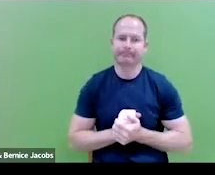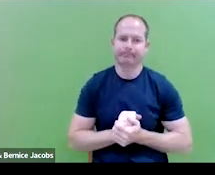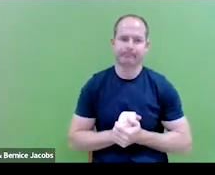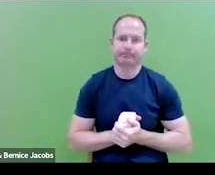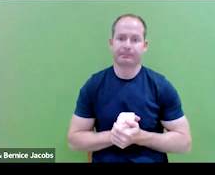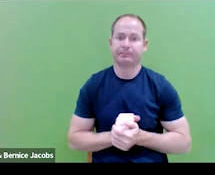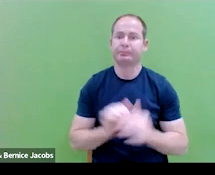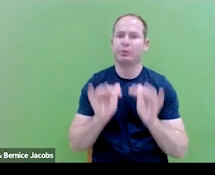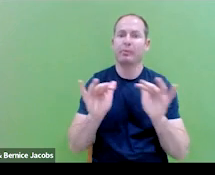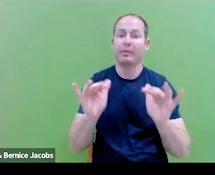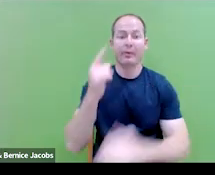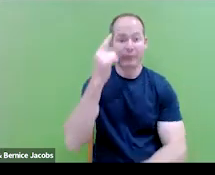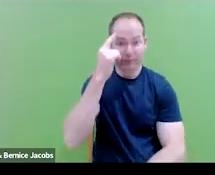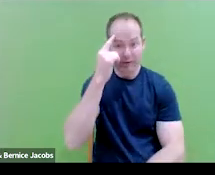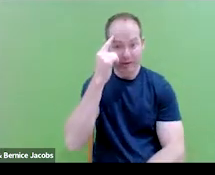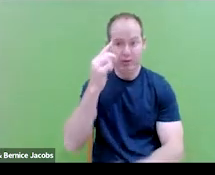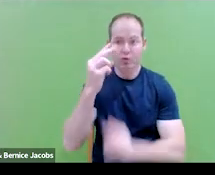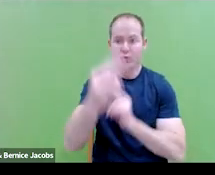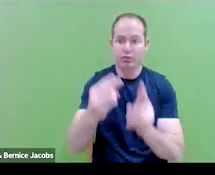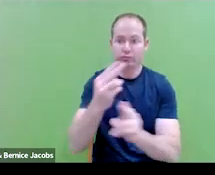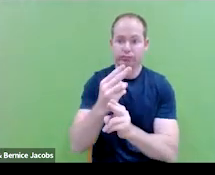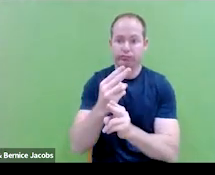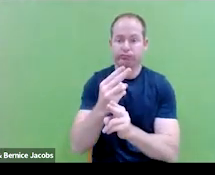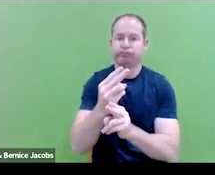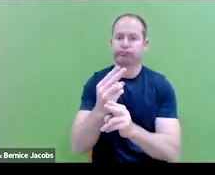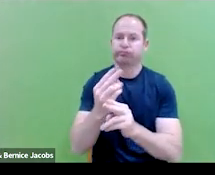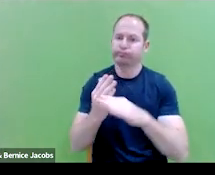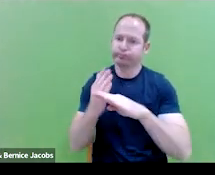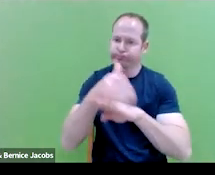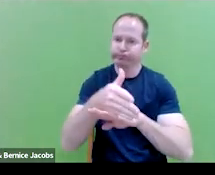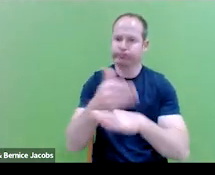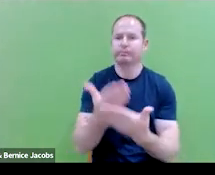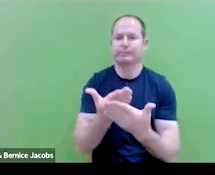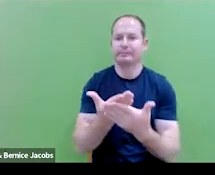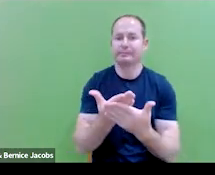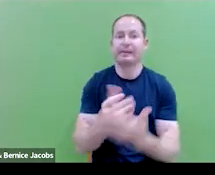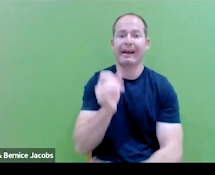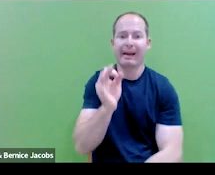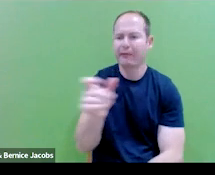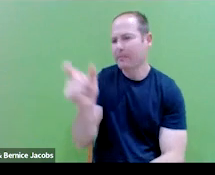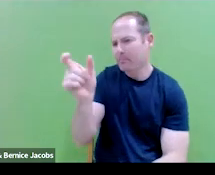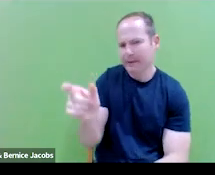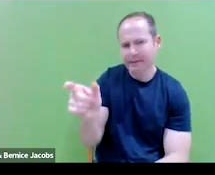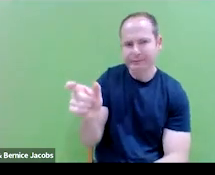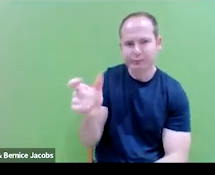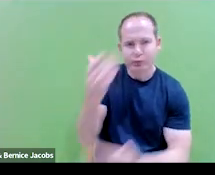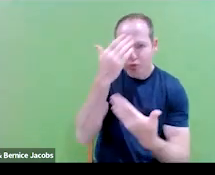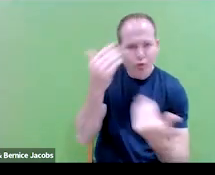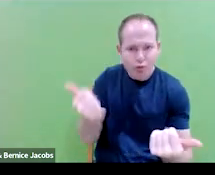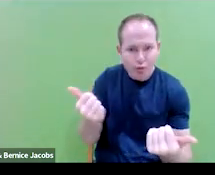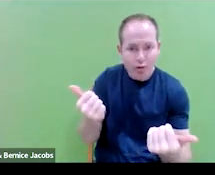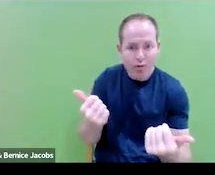be universally accessible, because anyone who doesn't have dyslexia won't recognize that there's a font to